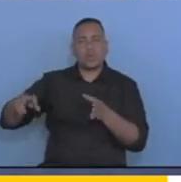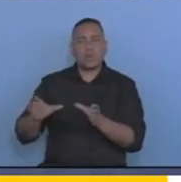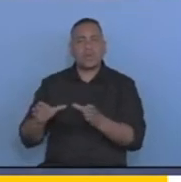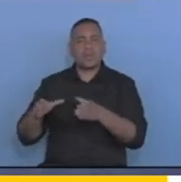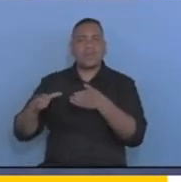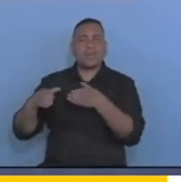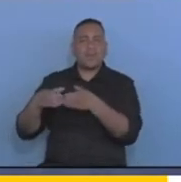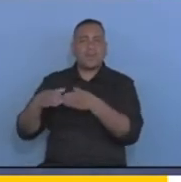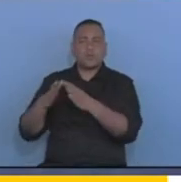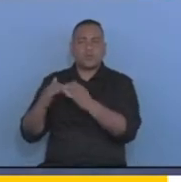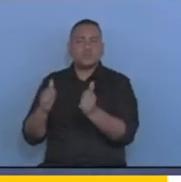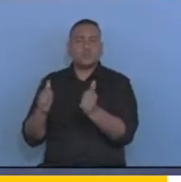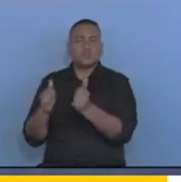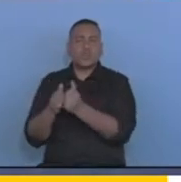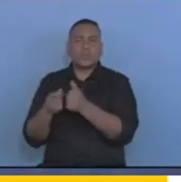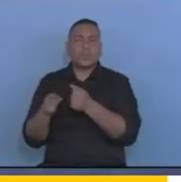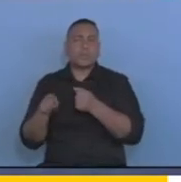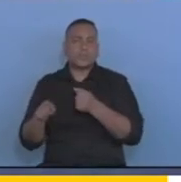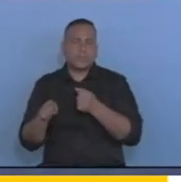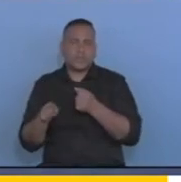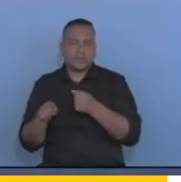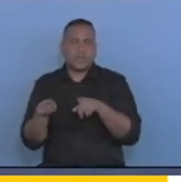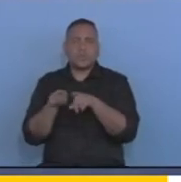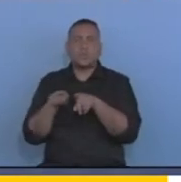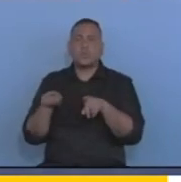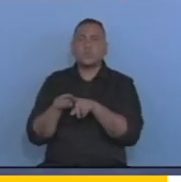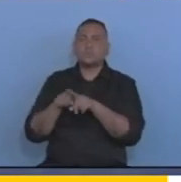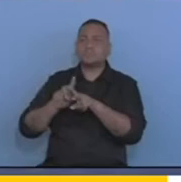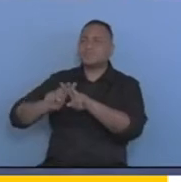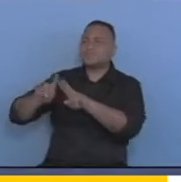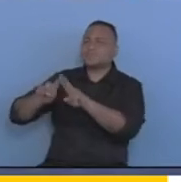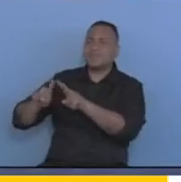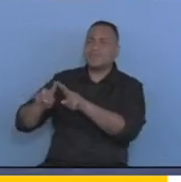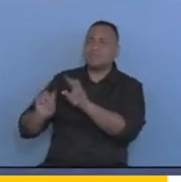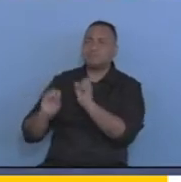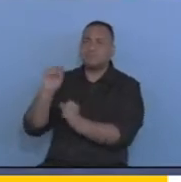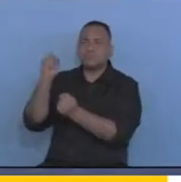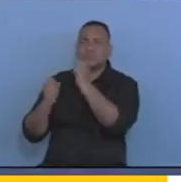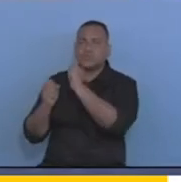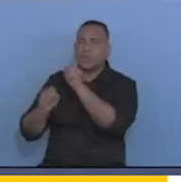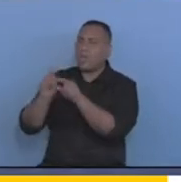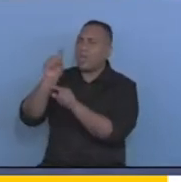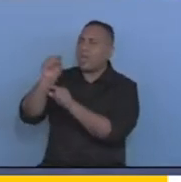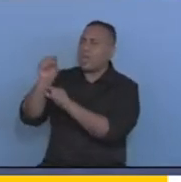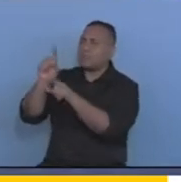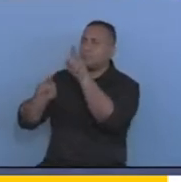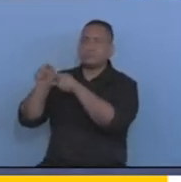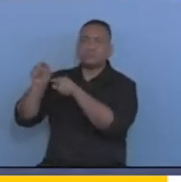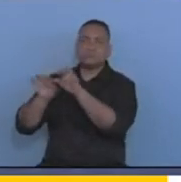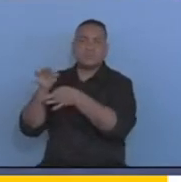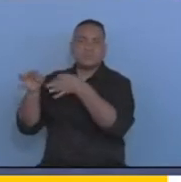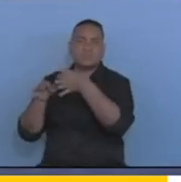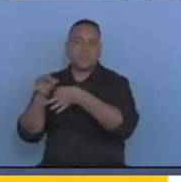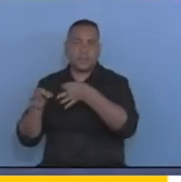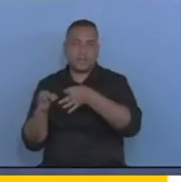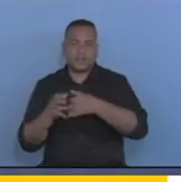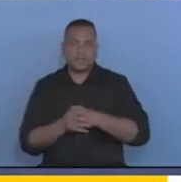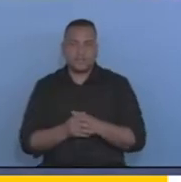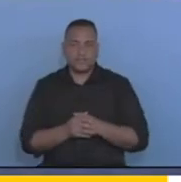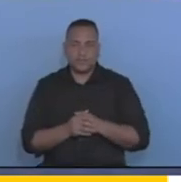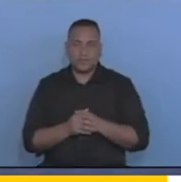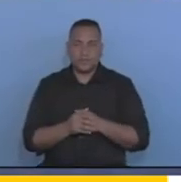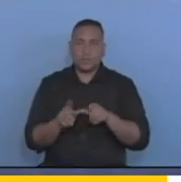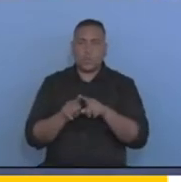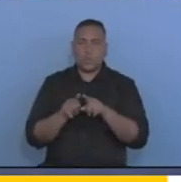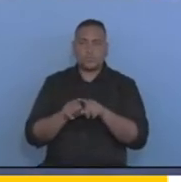to work, point out the various machines that they're going to work with, and then of course, who is the first aid person